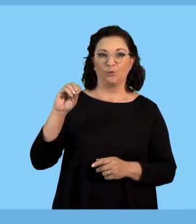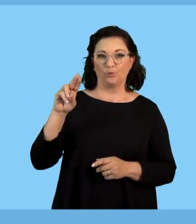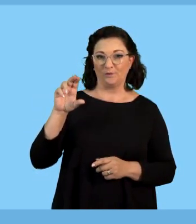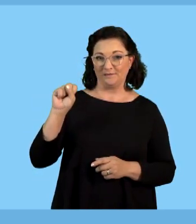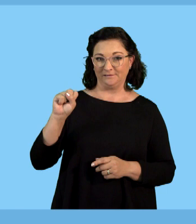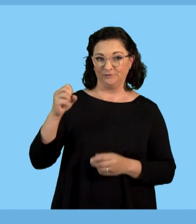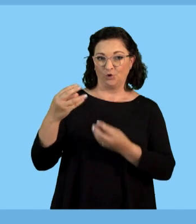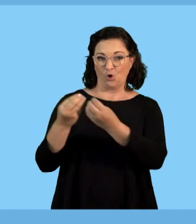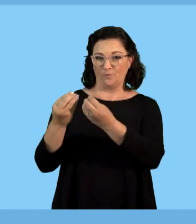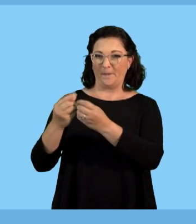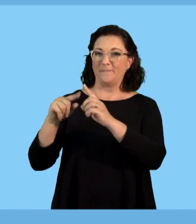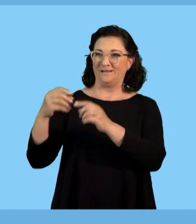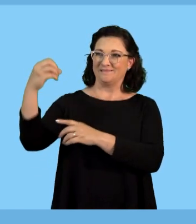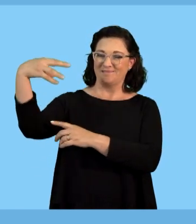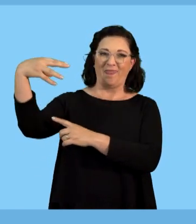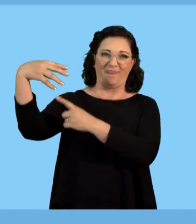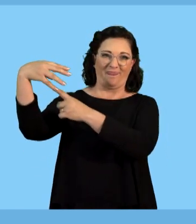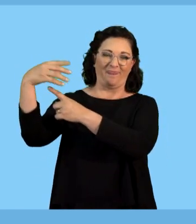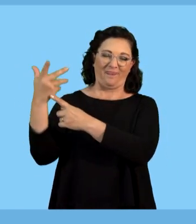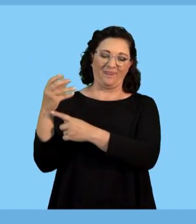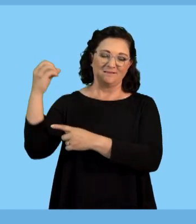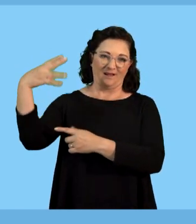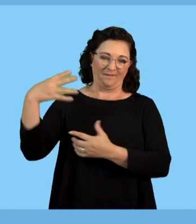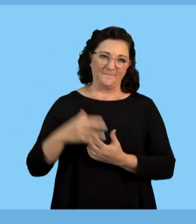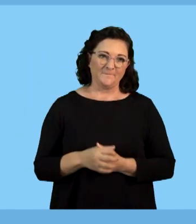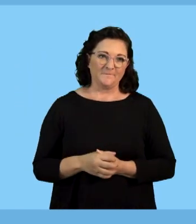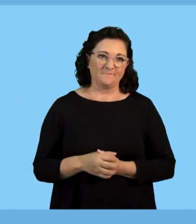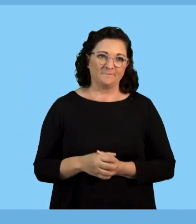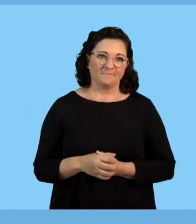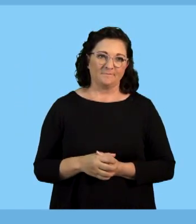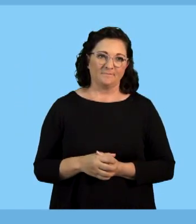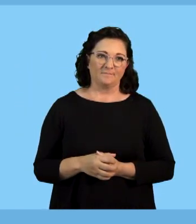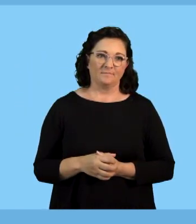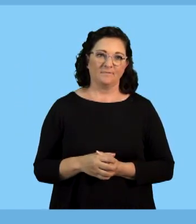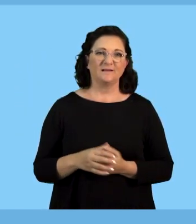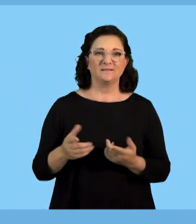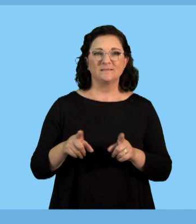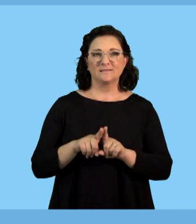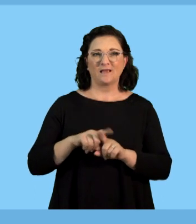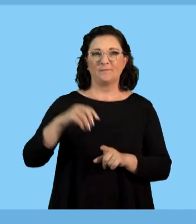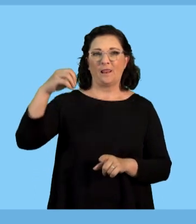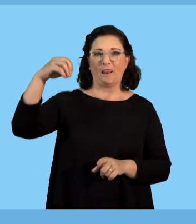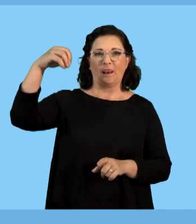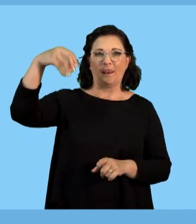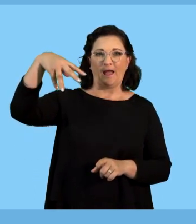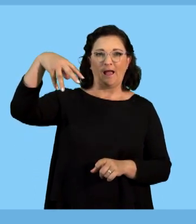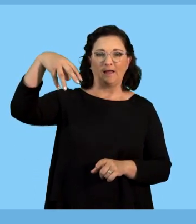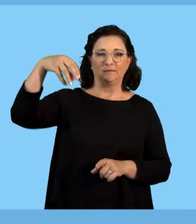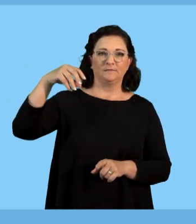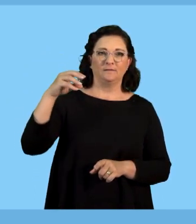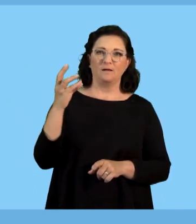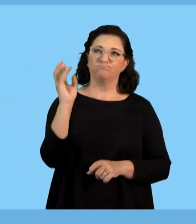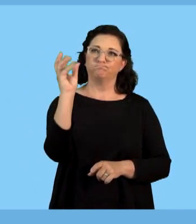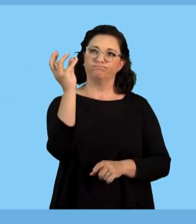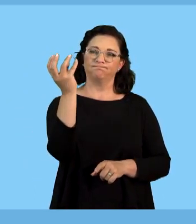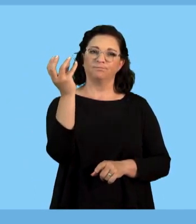the sun is an example of a luminous object, and also a light bulb. So basically, light bulbs or the